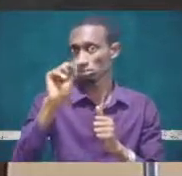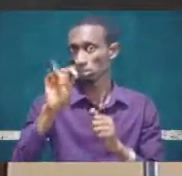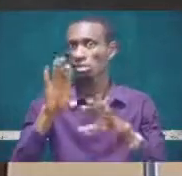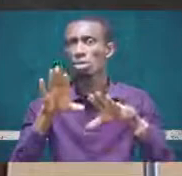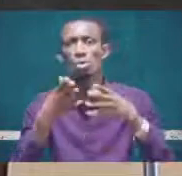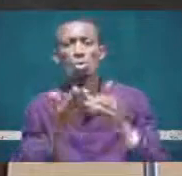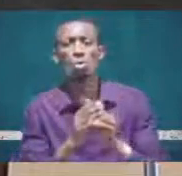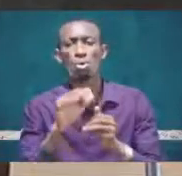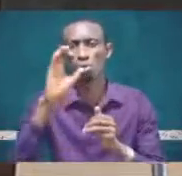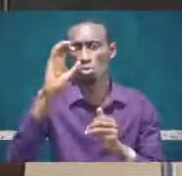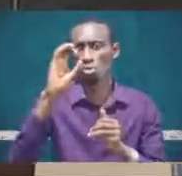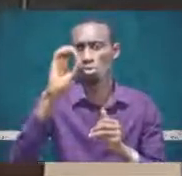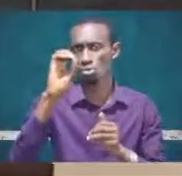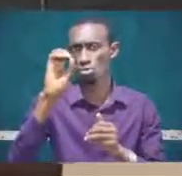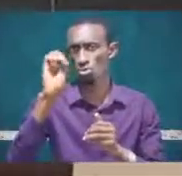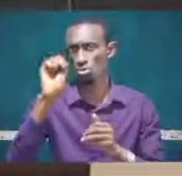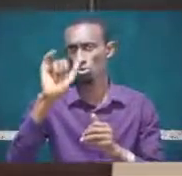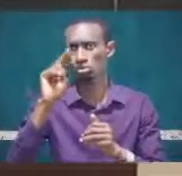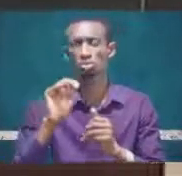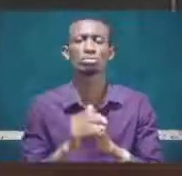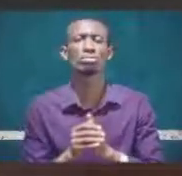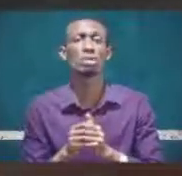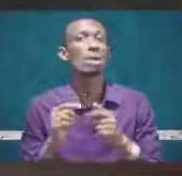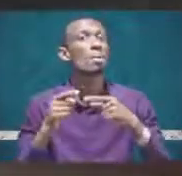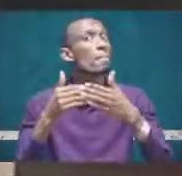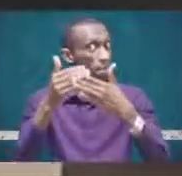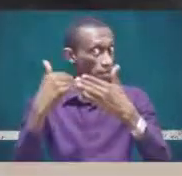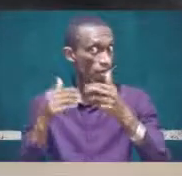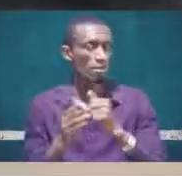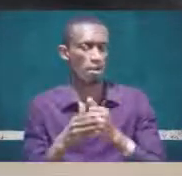that, we have